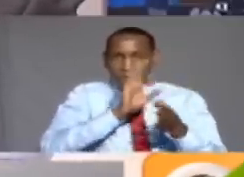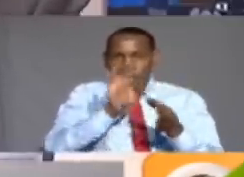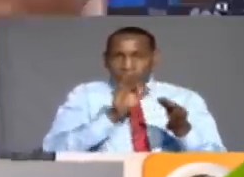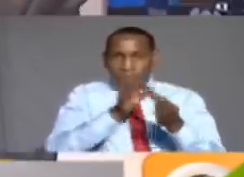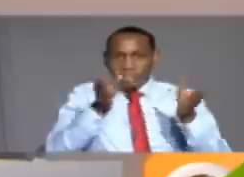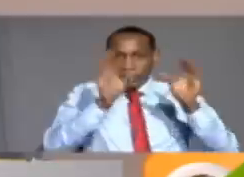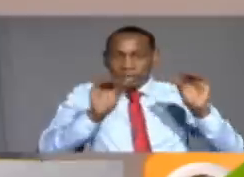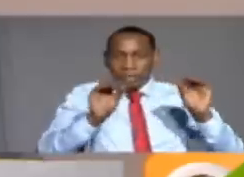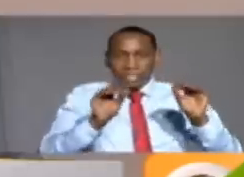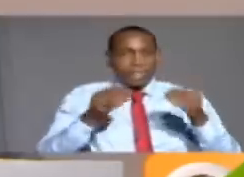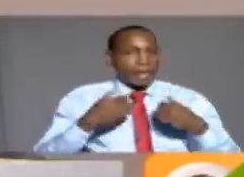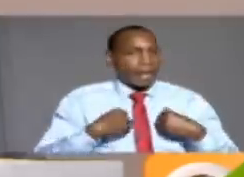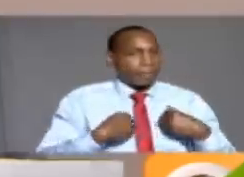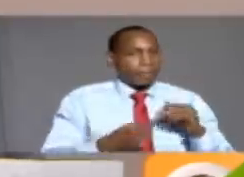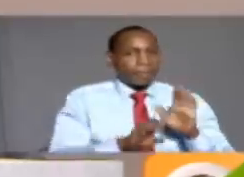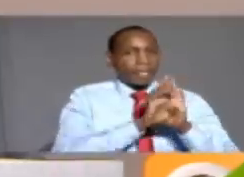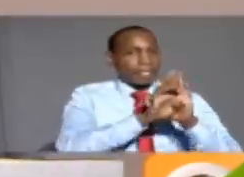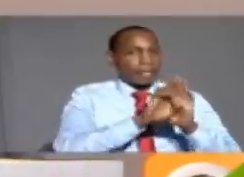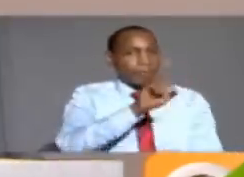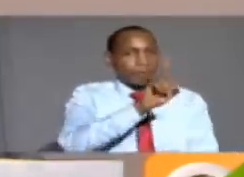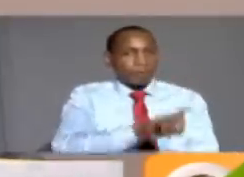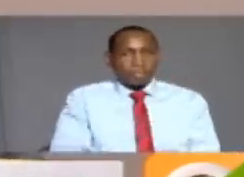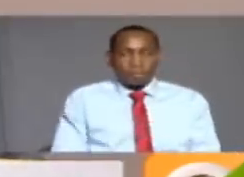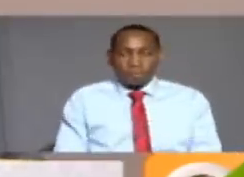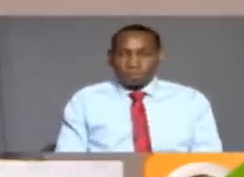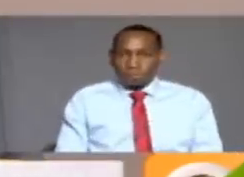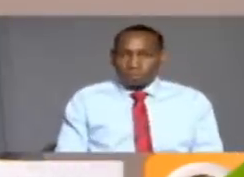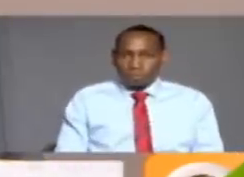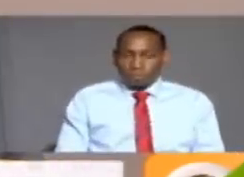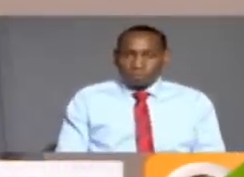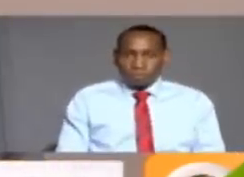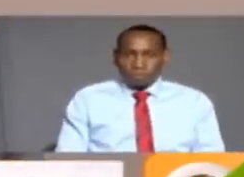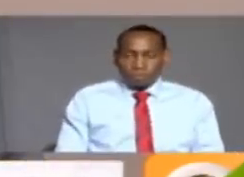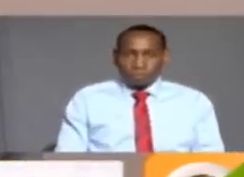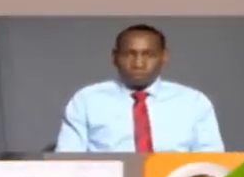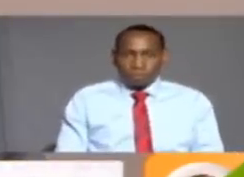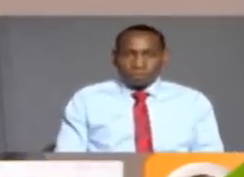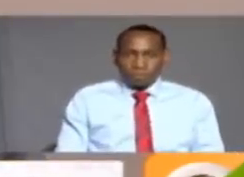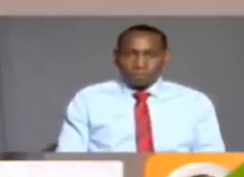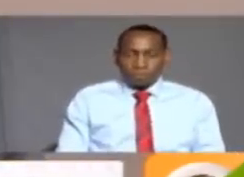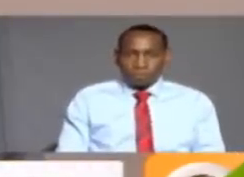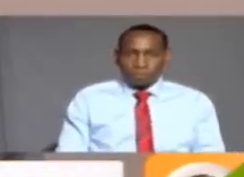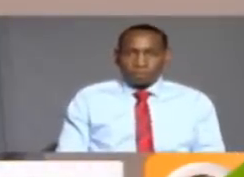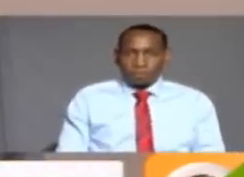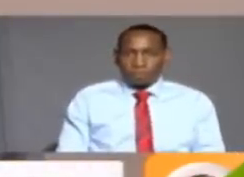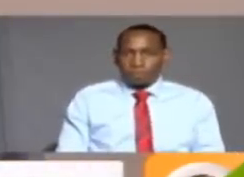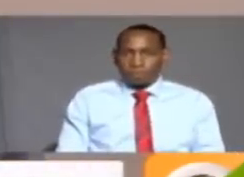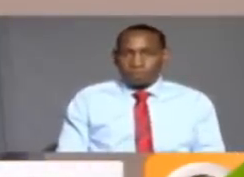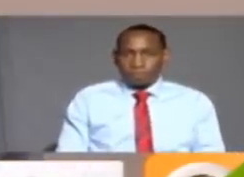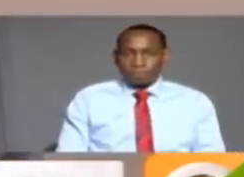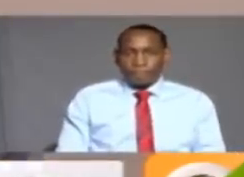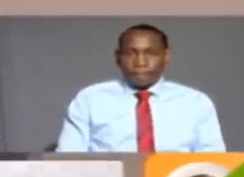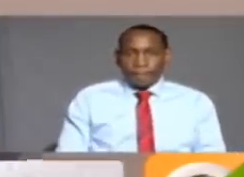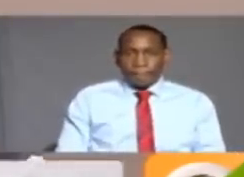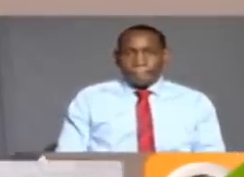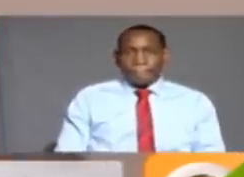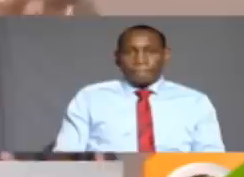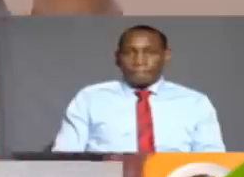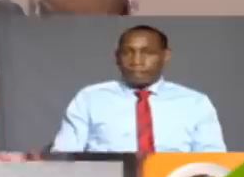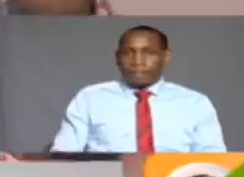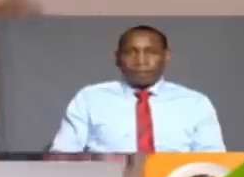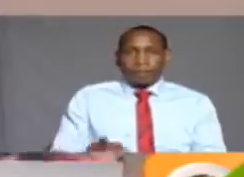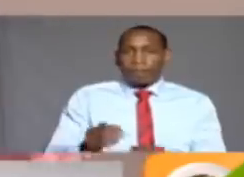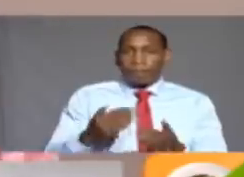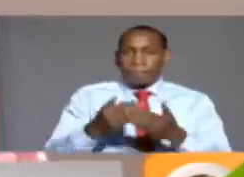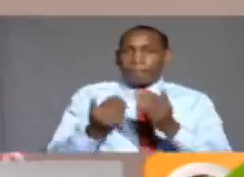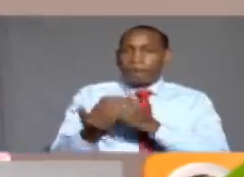budget, if that has ever happened. You know, that will make me very powerful as a first time member of parliament. You did not ask us to bring that list because, you know,